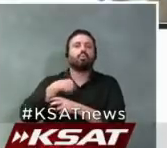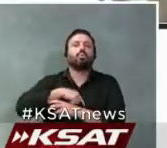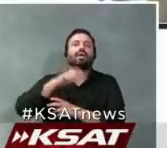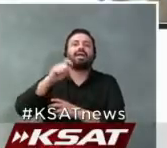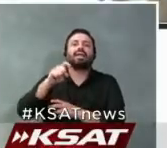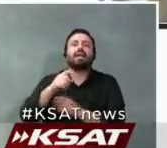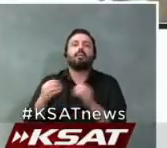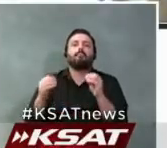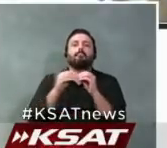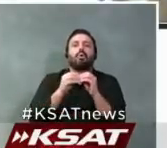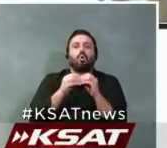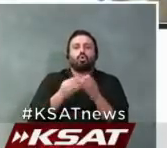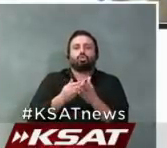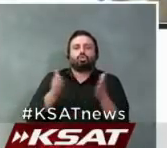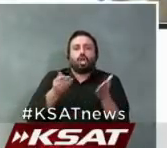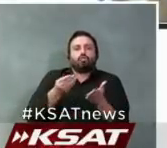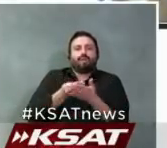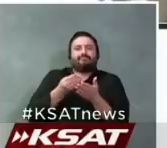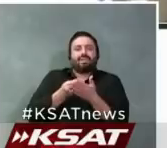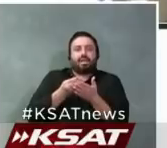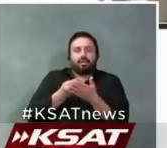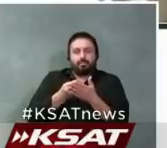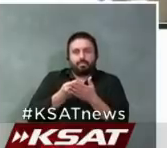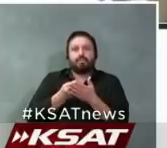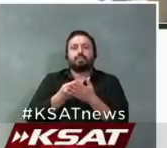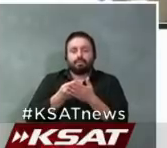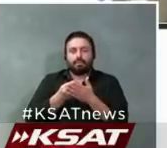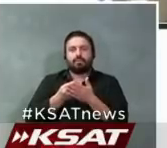fund dollars so that we can dictate